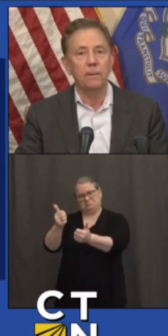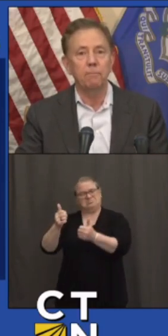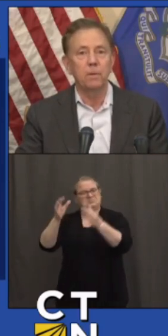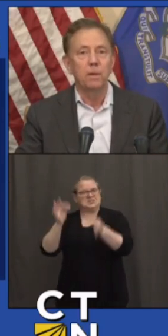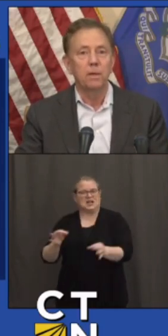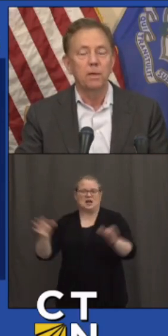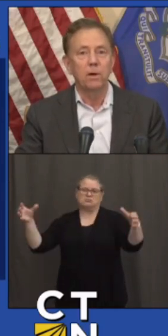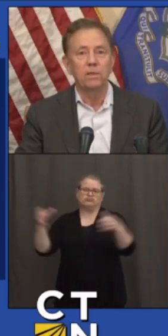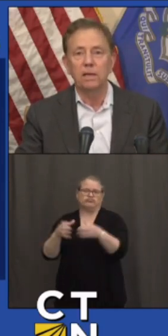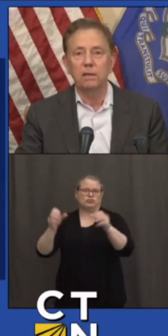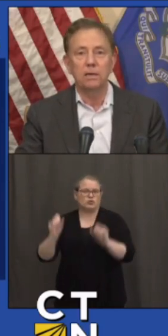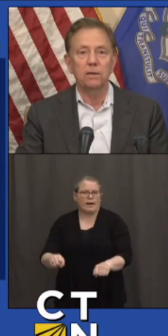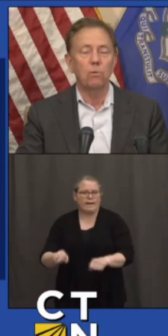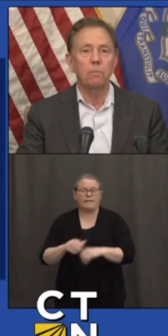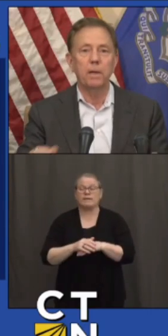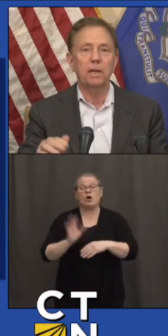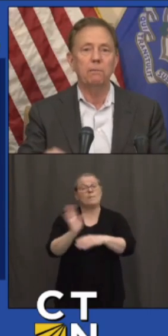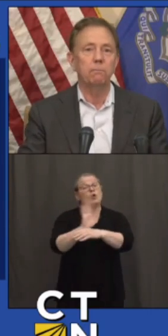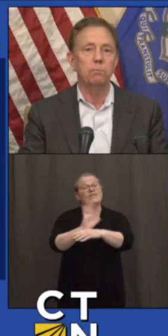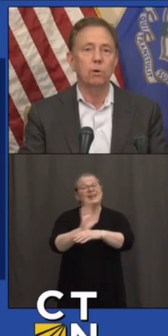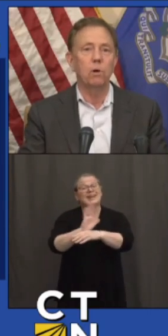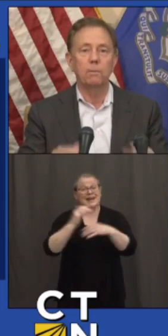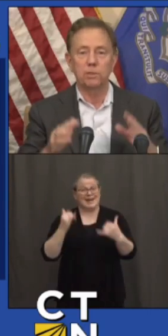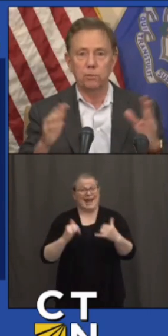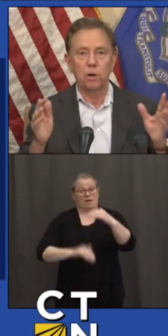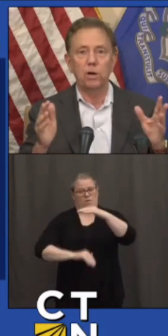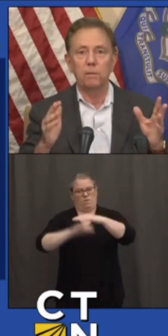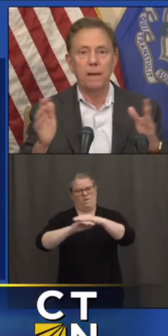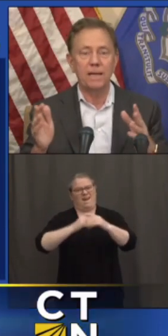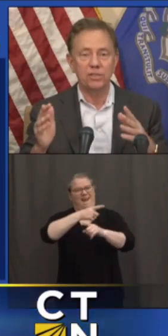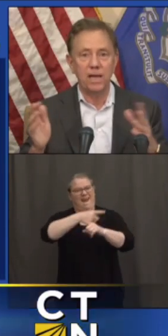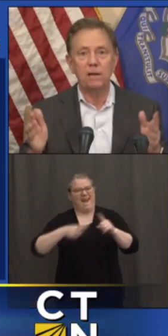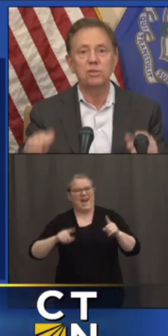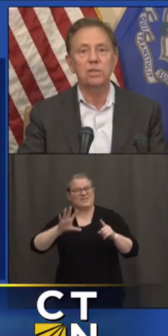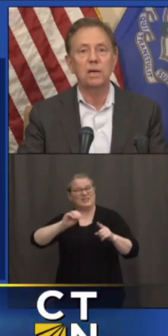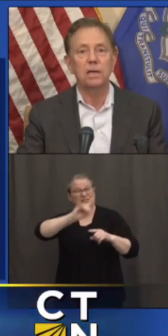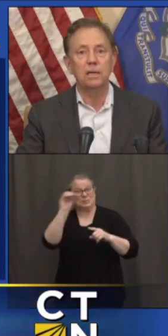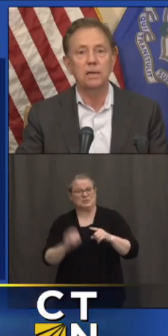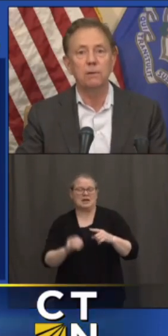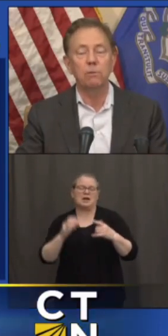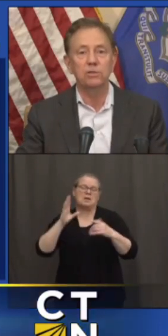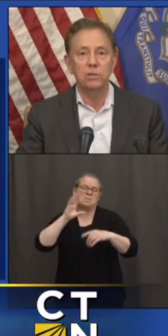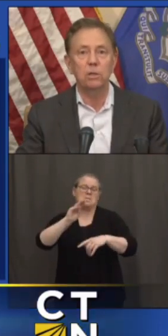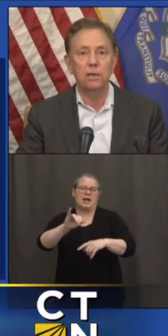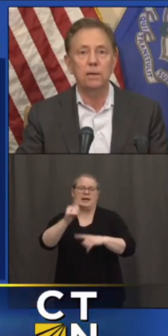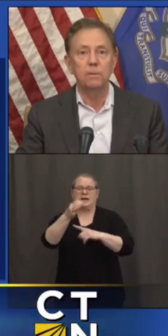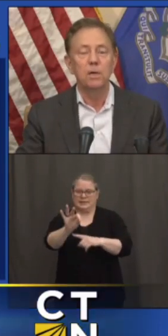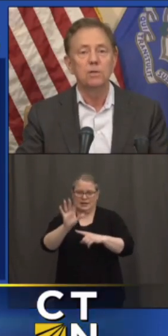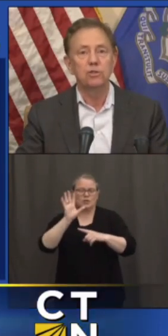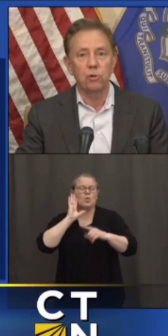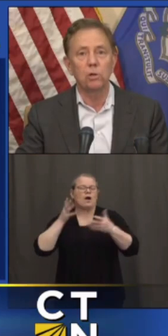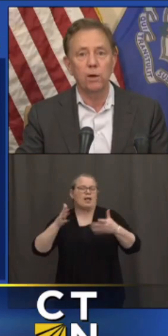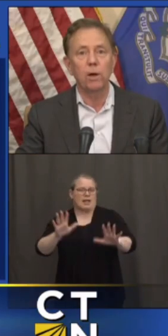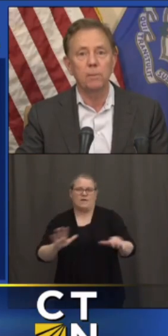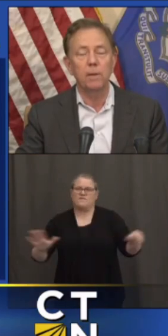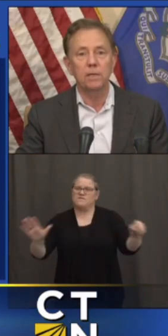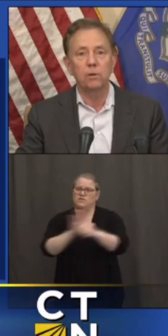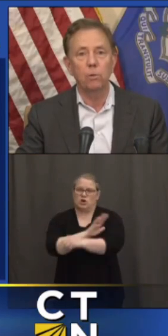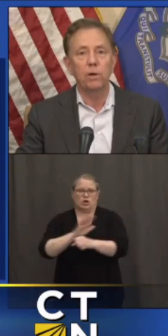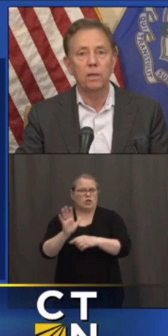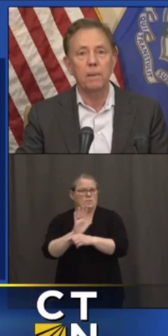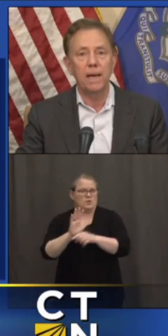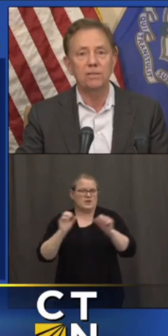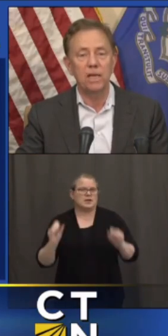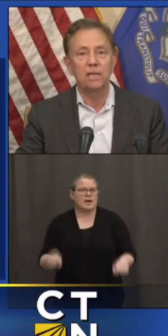point, I think there won't be any requirements regarding masks outside. We still strongly